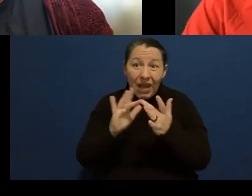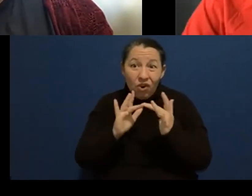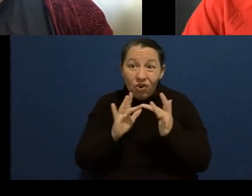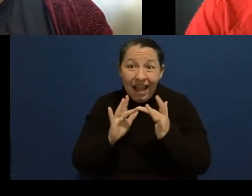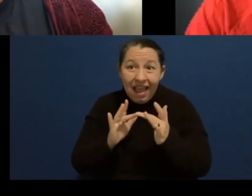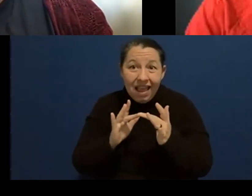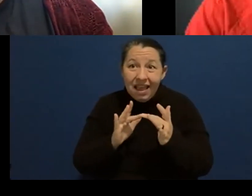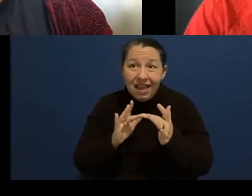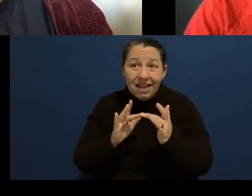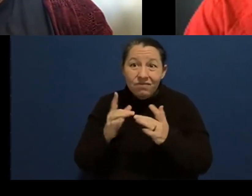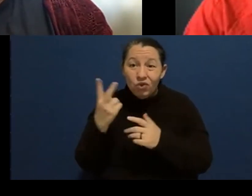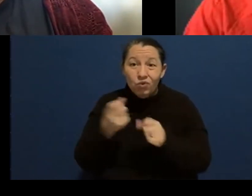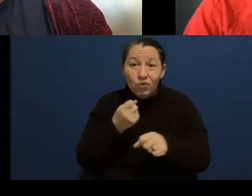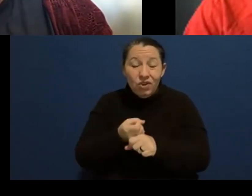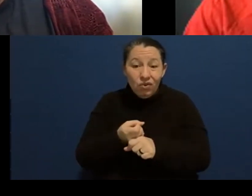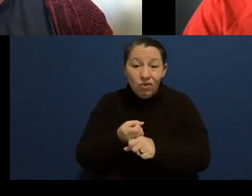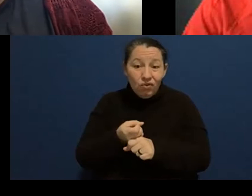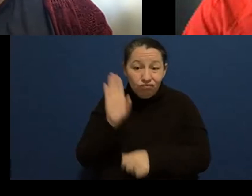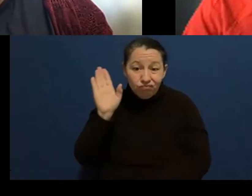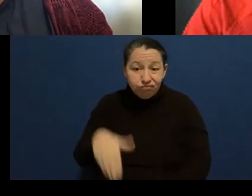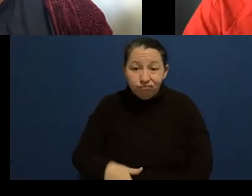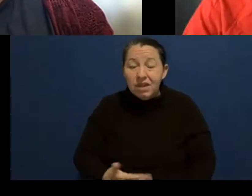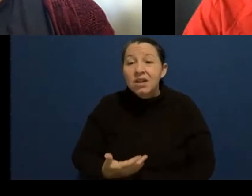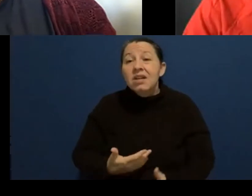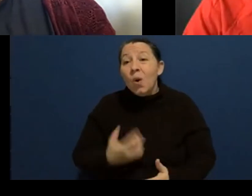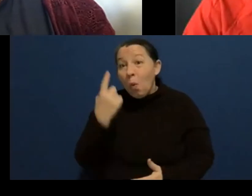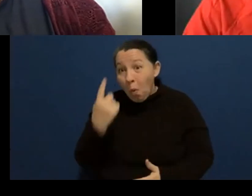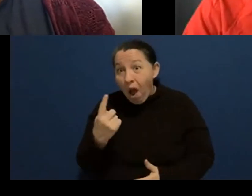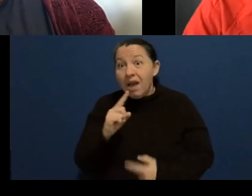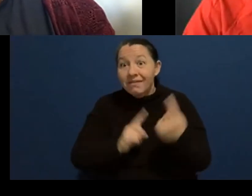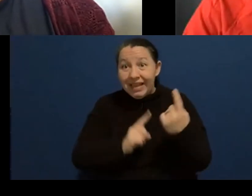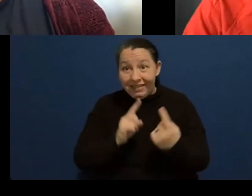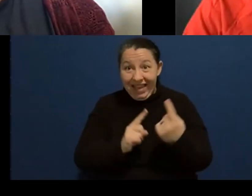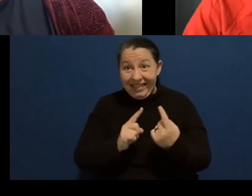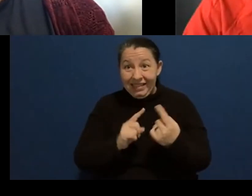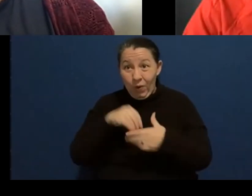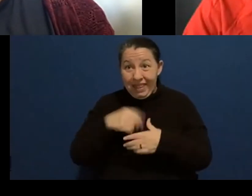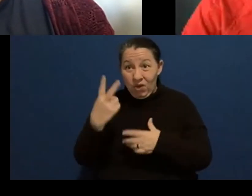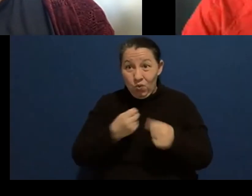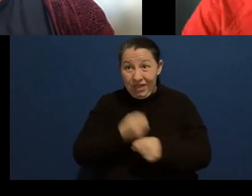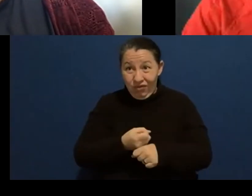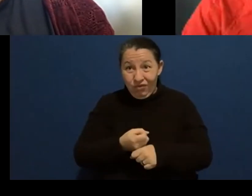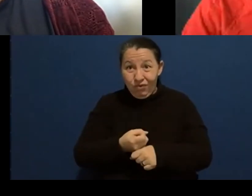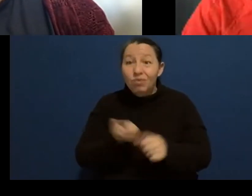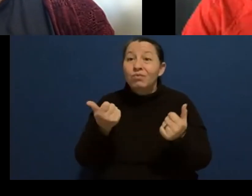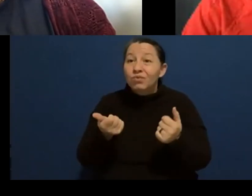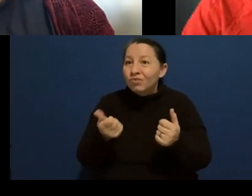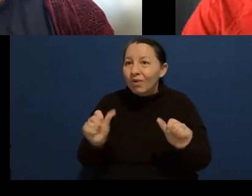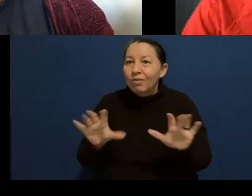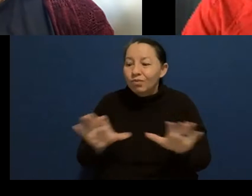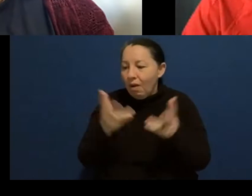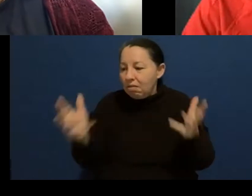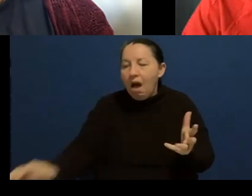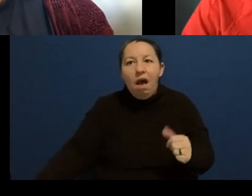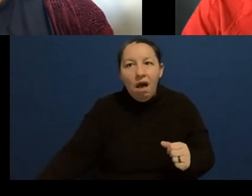have been able to have one face-to-face in 2 years. So we've been trying to do a lot of education